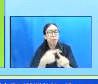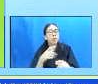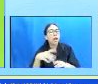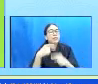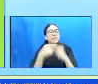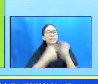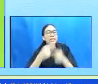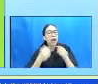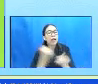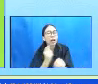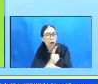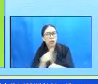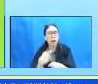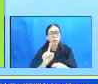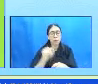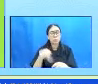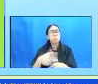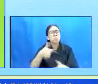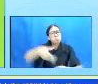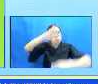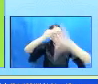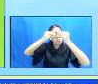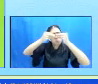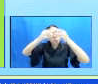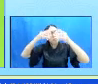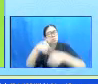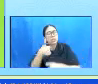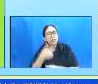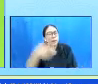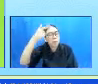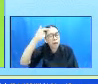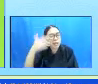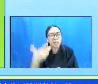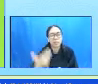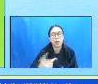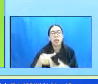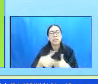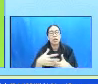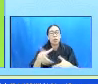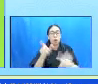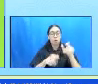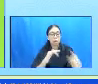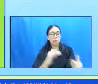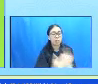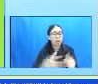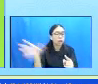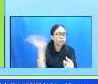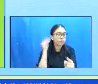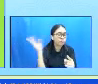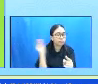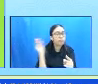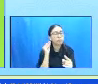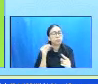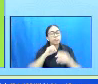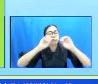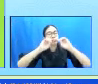by the policymakers and move the public. So we also need to mobilize public to influence the political dynamic. And at the time